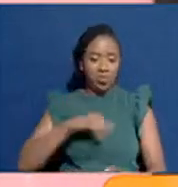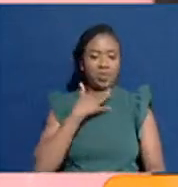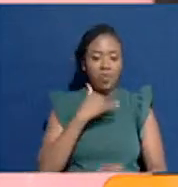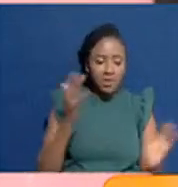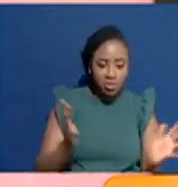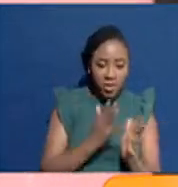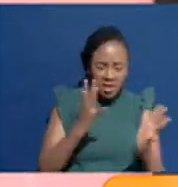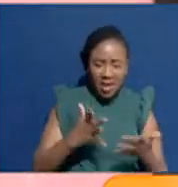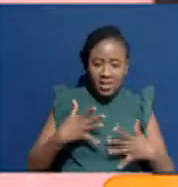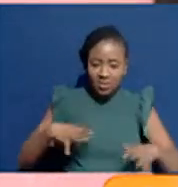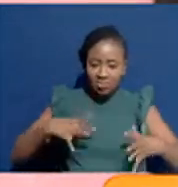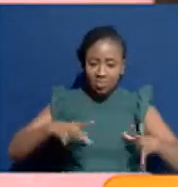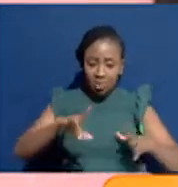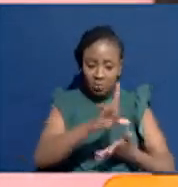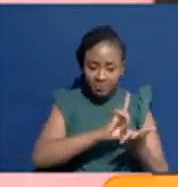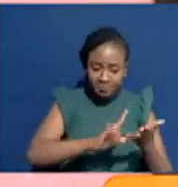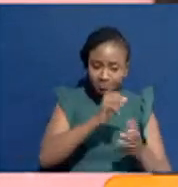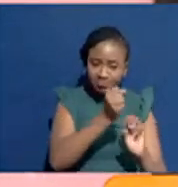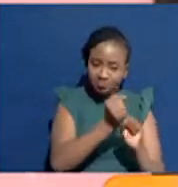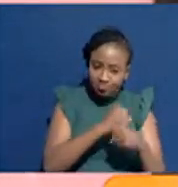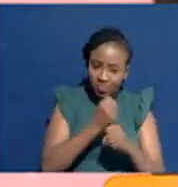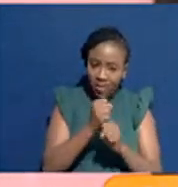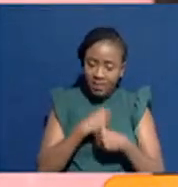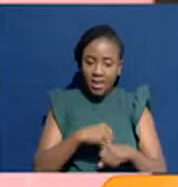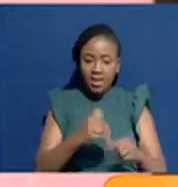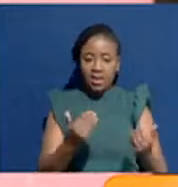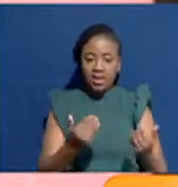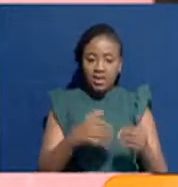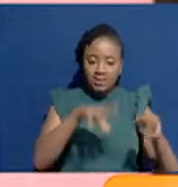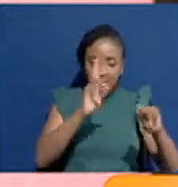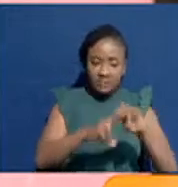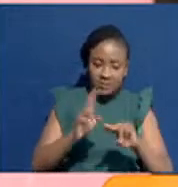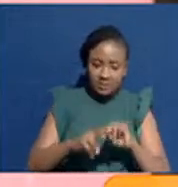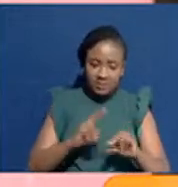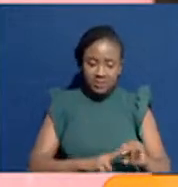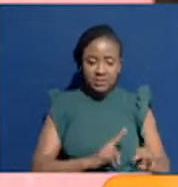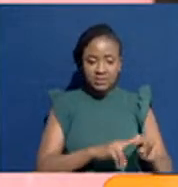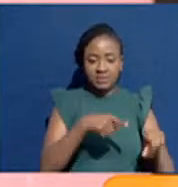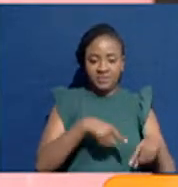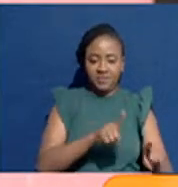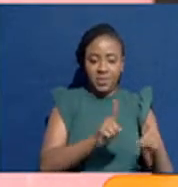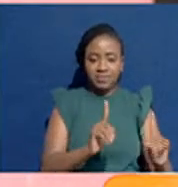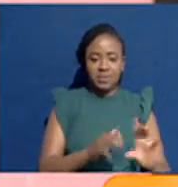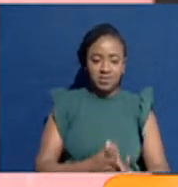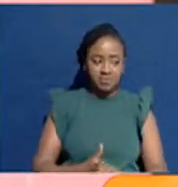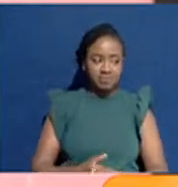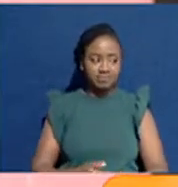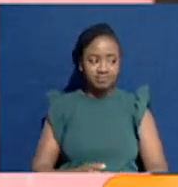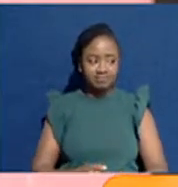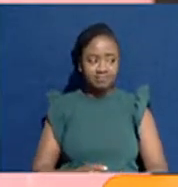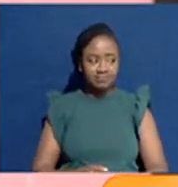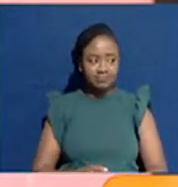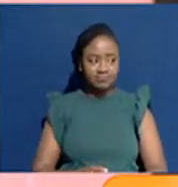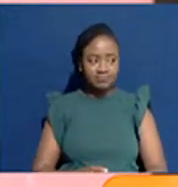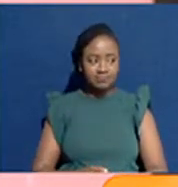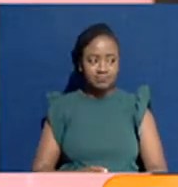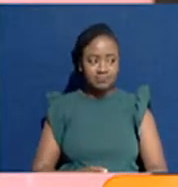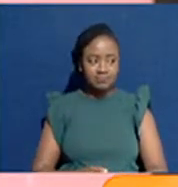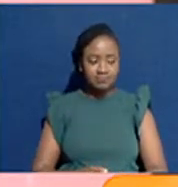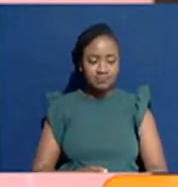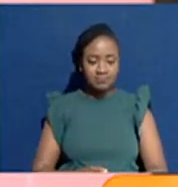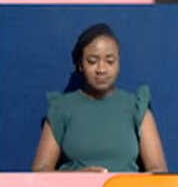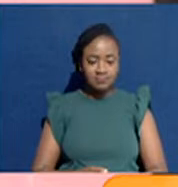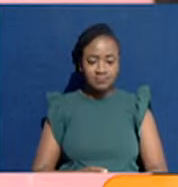encourage the local industry to now manufacture furniture from within the nation. Okay. Such aspects,